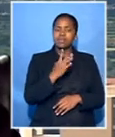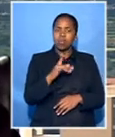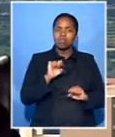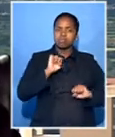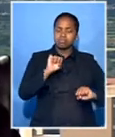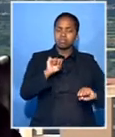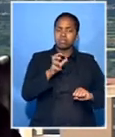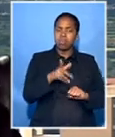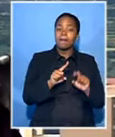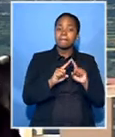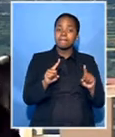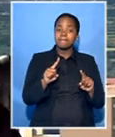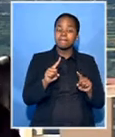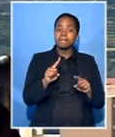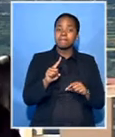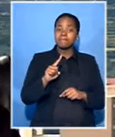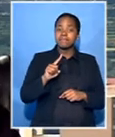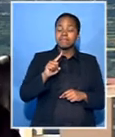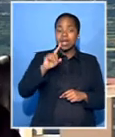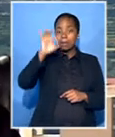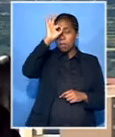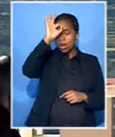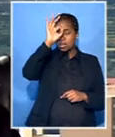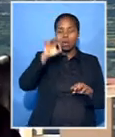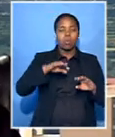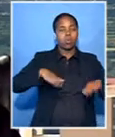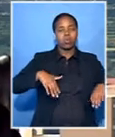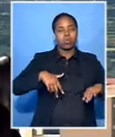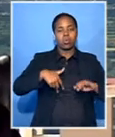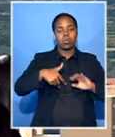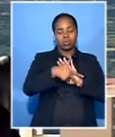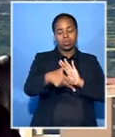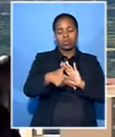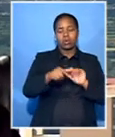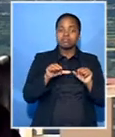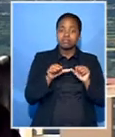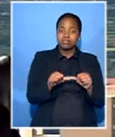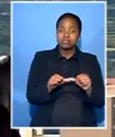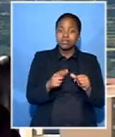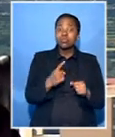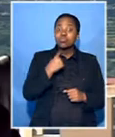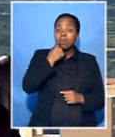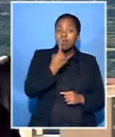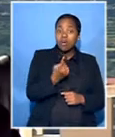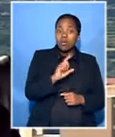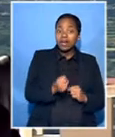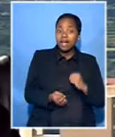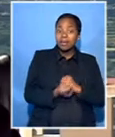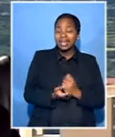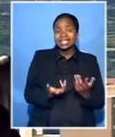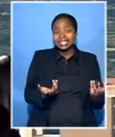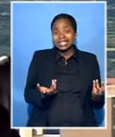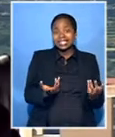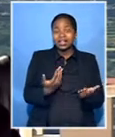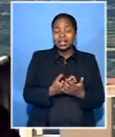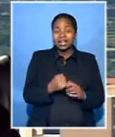Police have not given them the permission to go ahead with that picket. So what we'll be seeing happening tomorrow, they will be